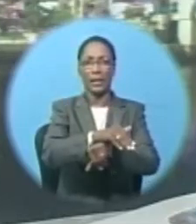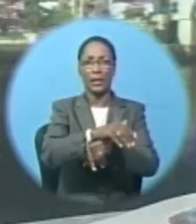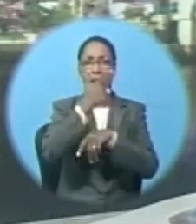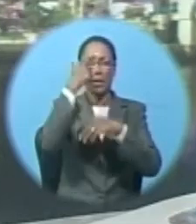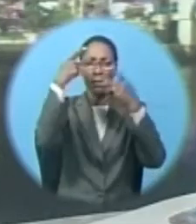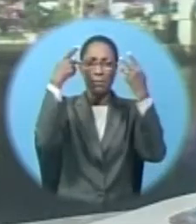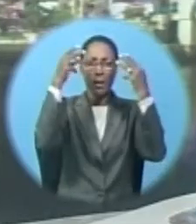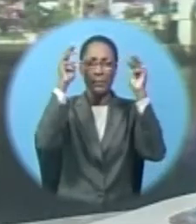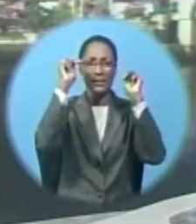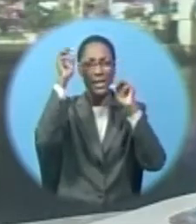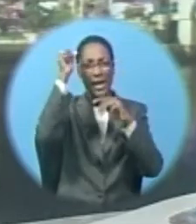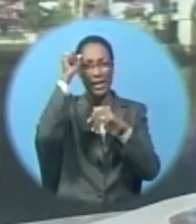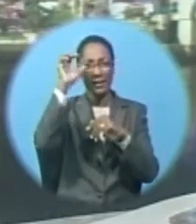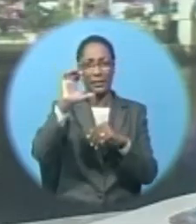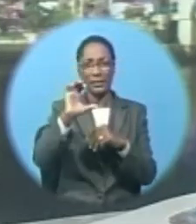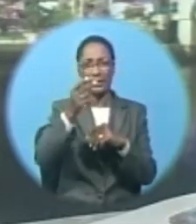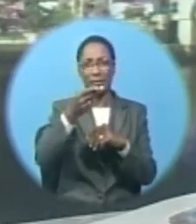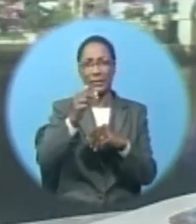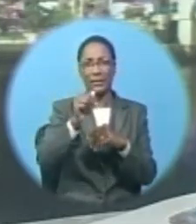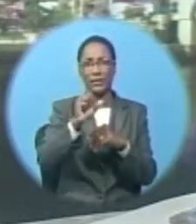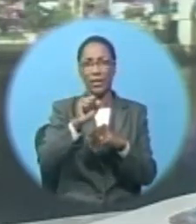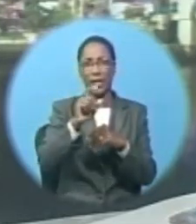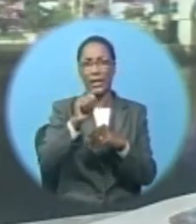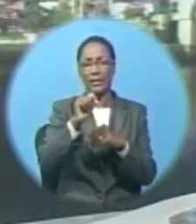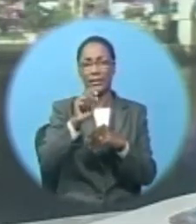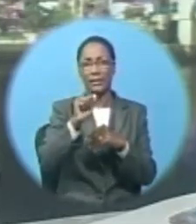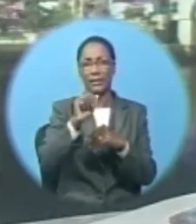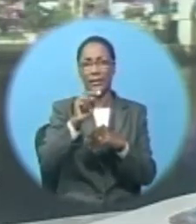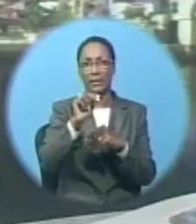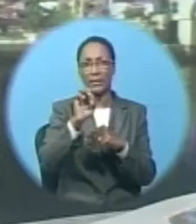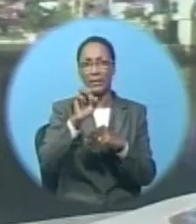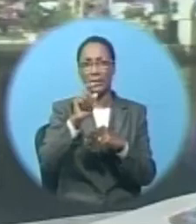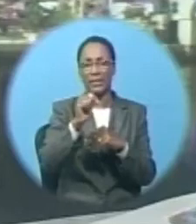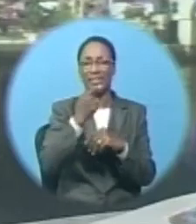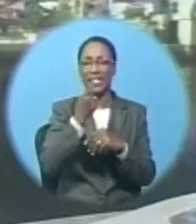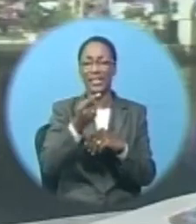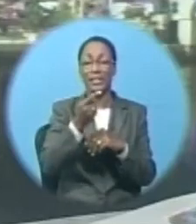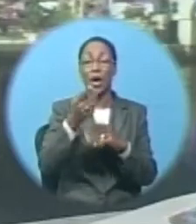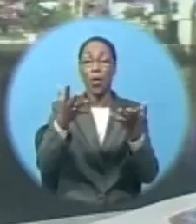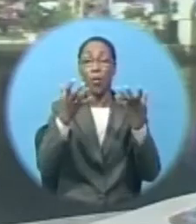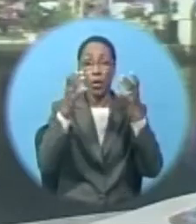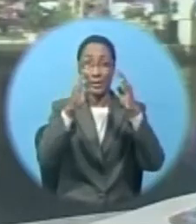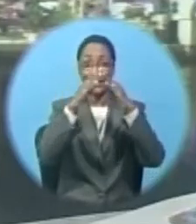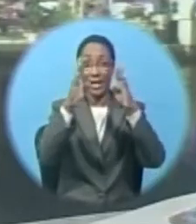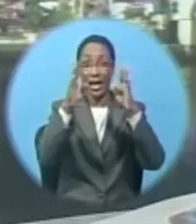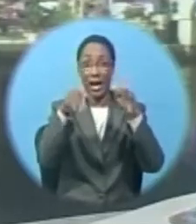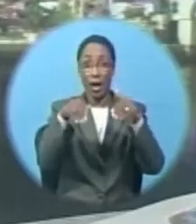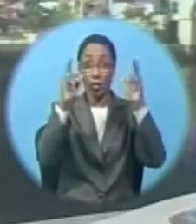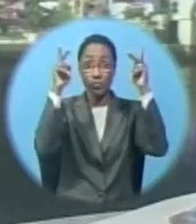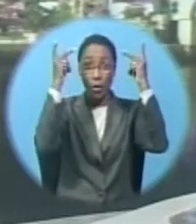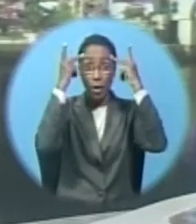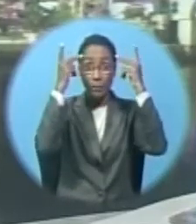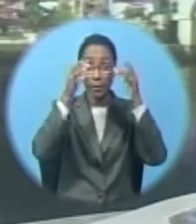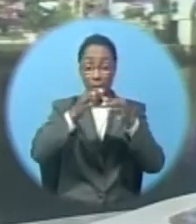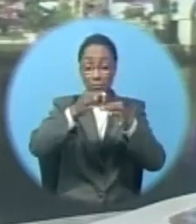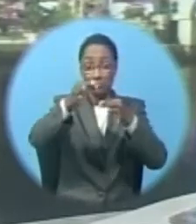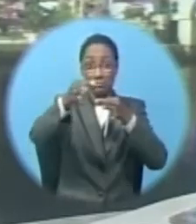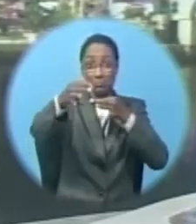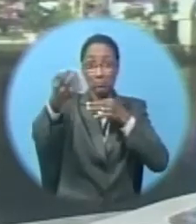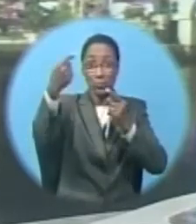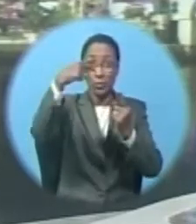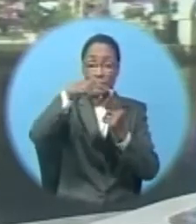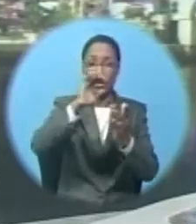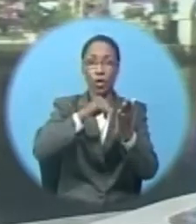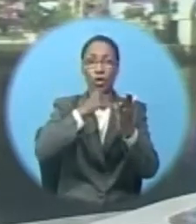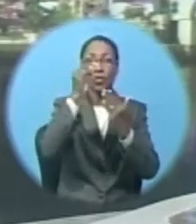events, Prime Minister Alan Chasney asked that the House be adjourned until June 20th. The move followed the contribution to the debate